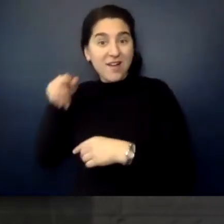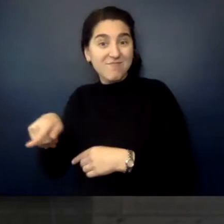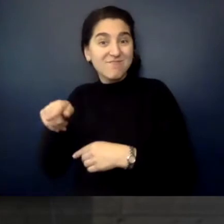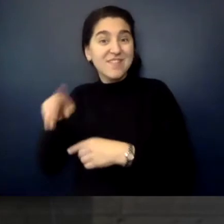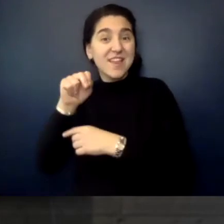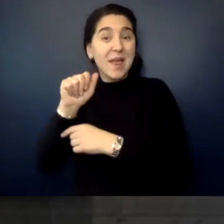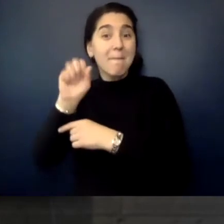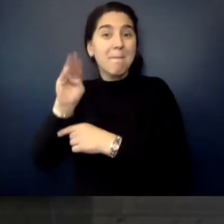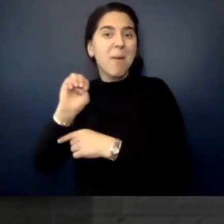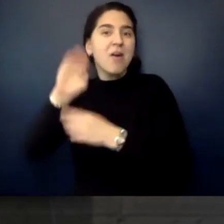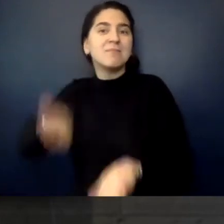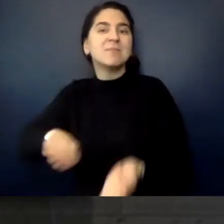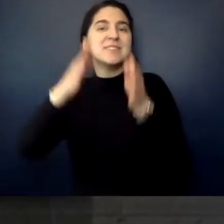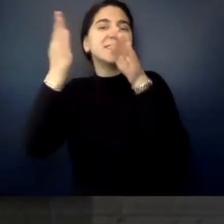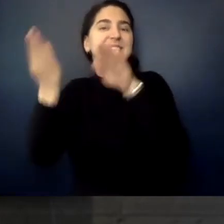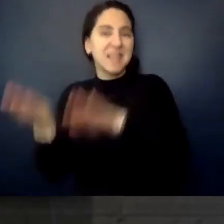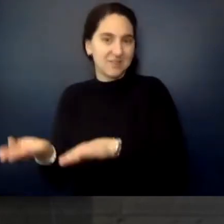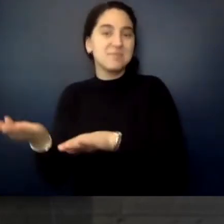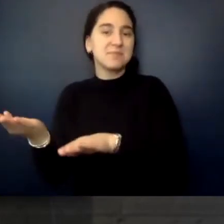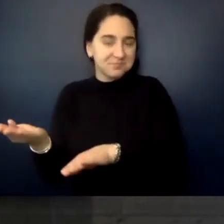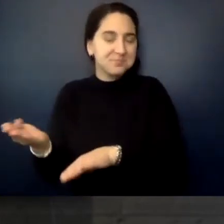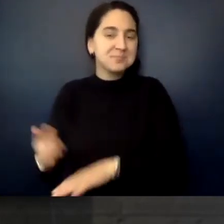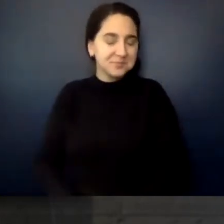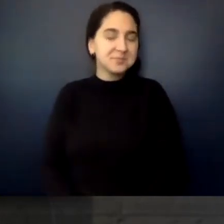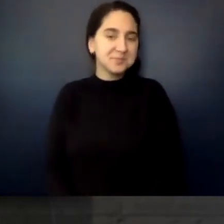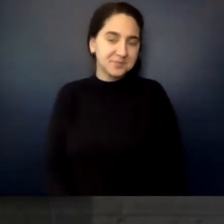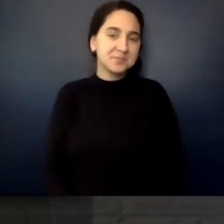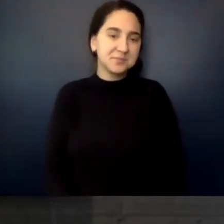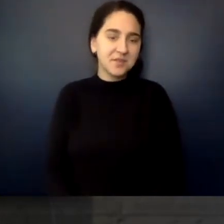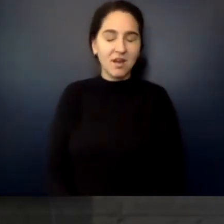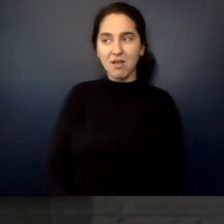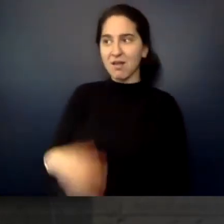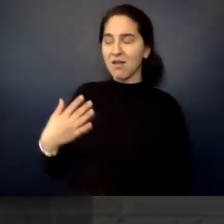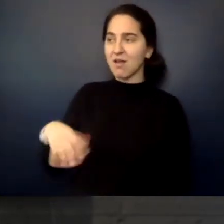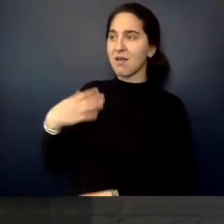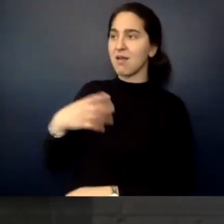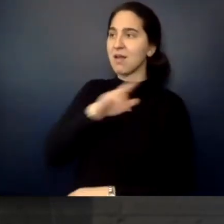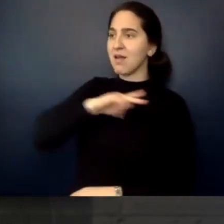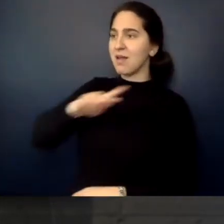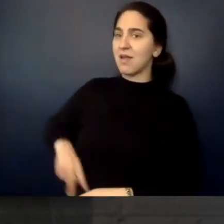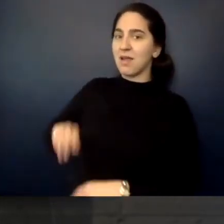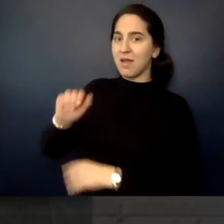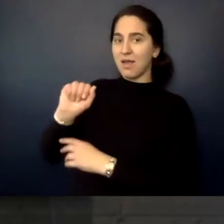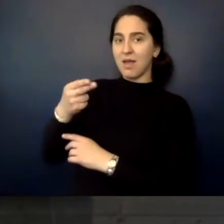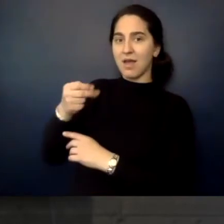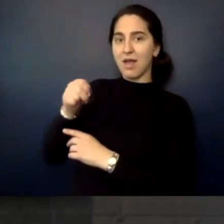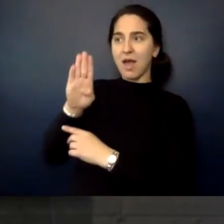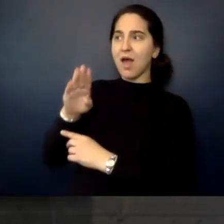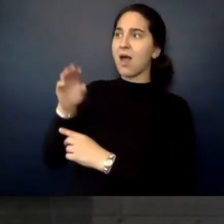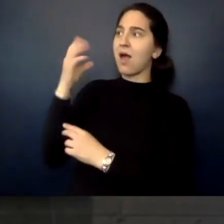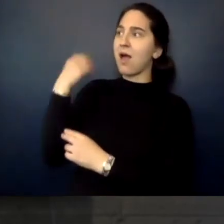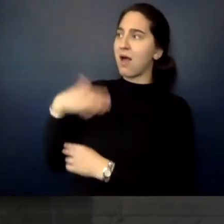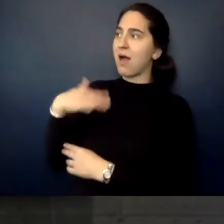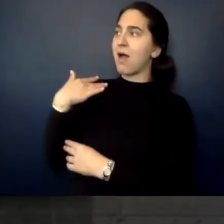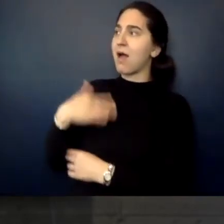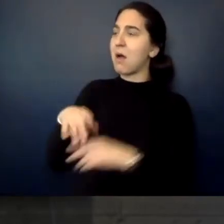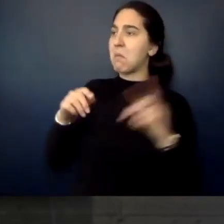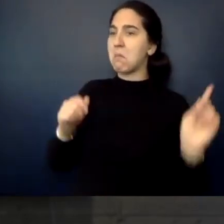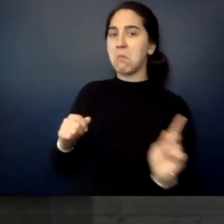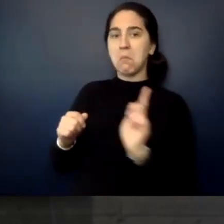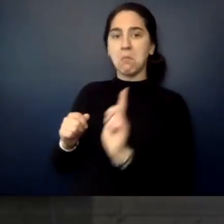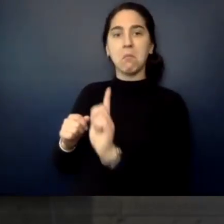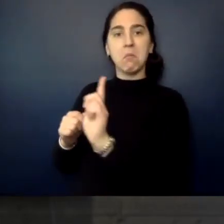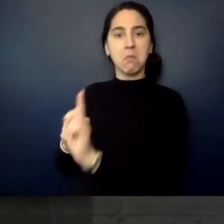dead." When Ahab heard that Naboth was dead, he got up and went down to take possession of Naboth's